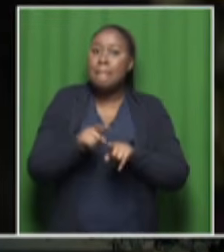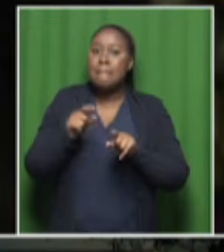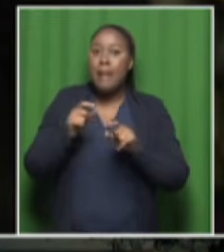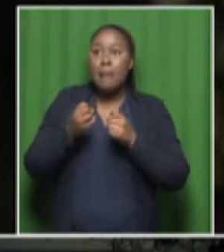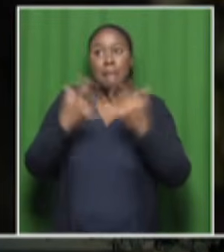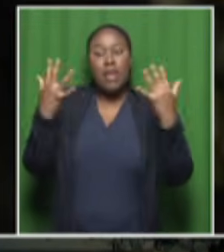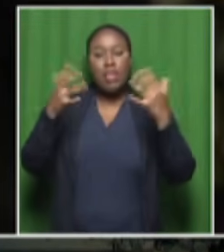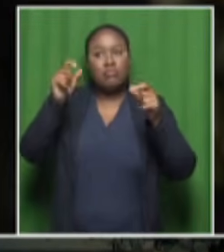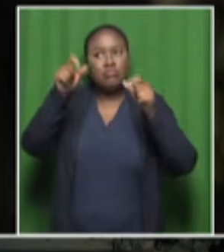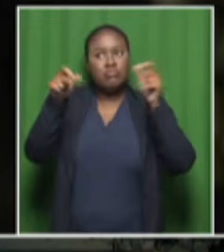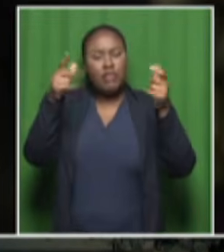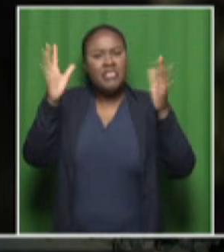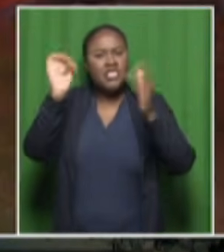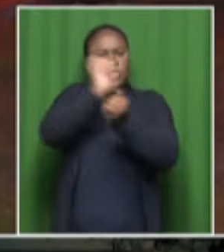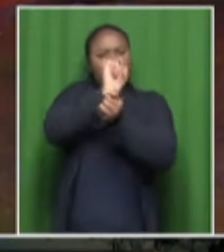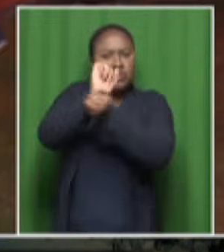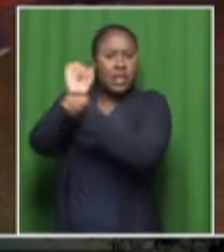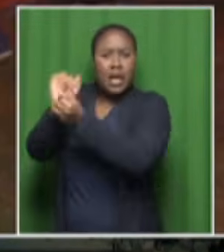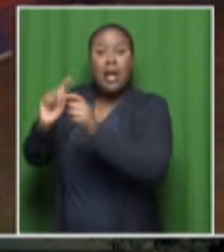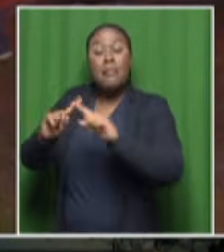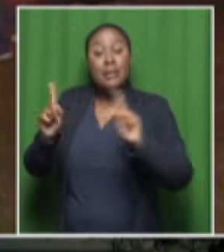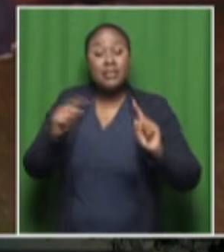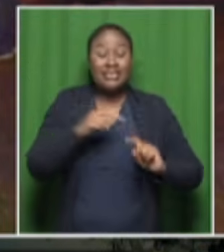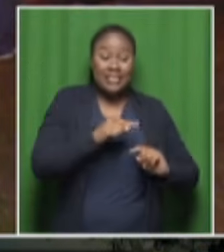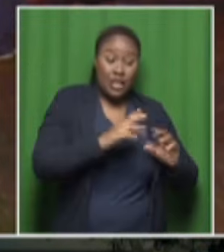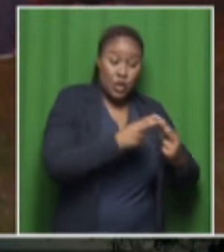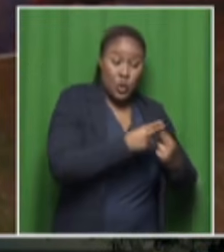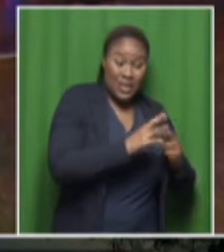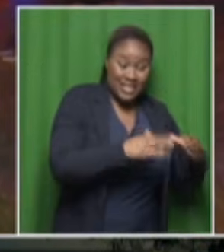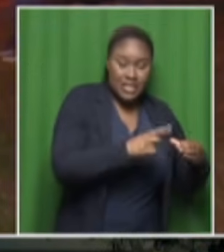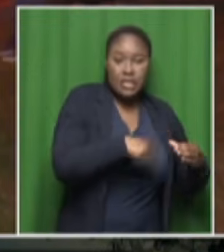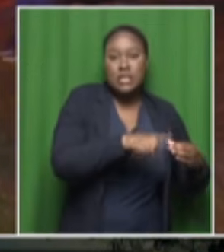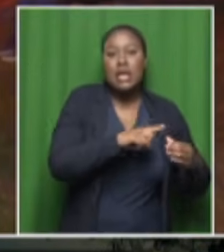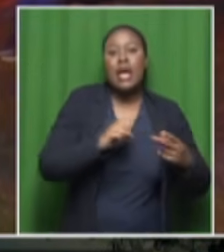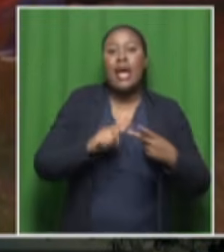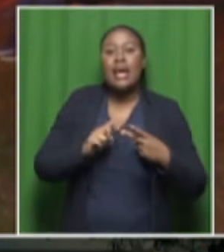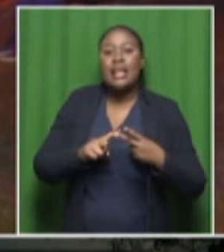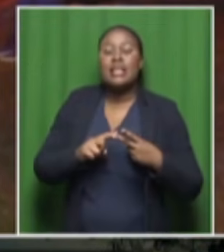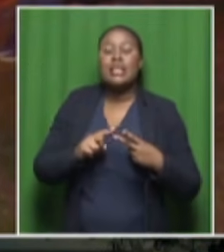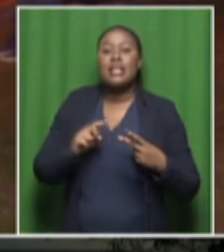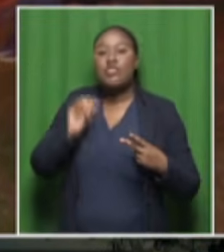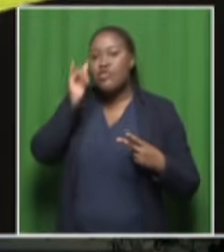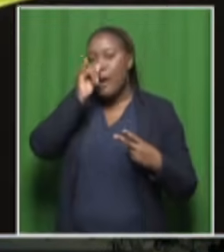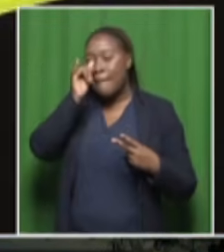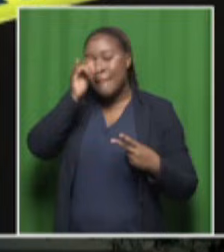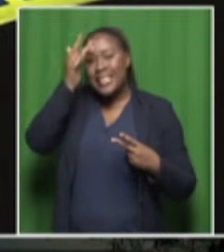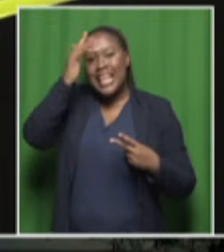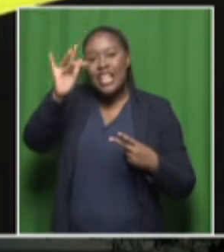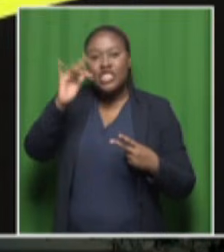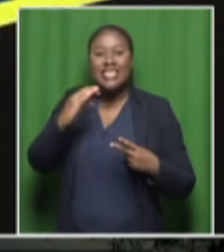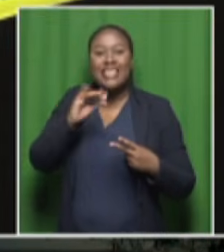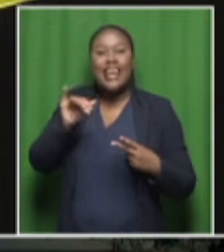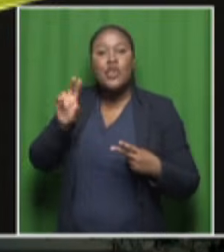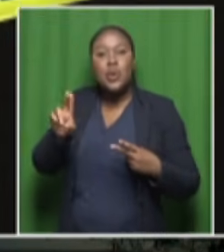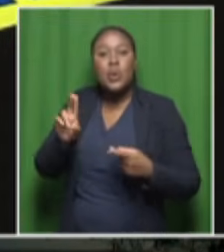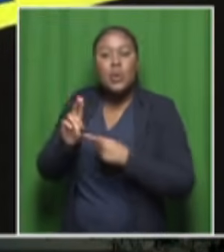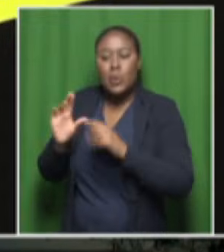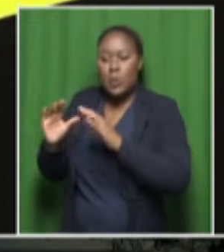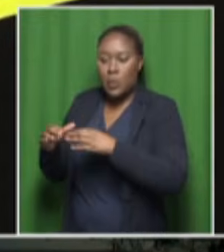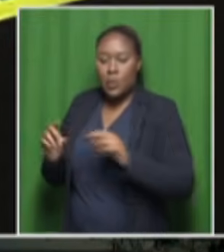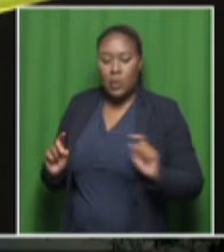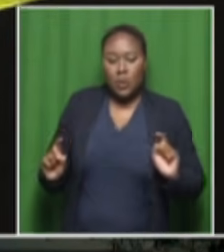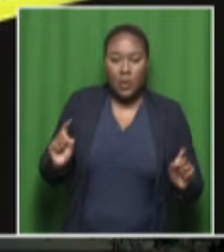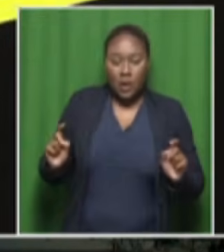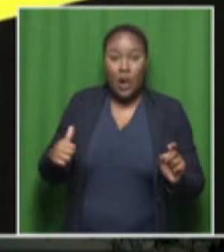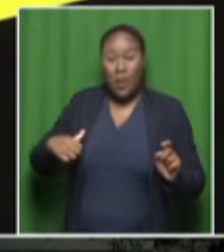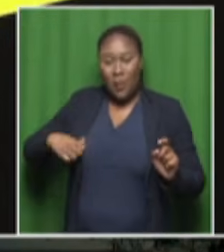we want to ensure that anti-gang, together with crime intelligence, ultimately uproot these hideous